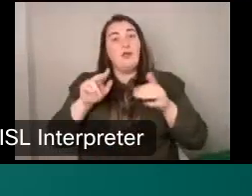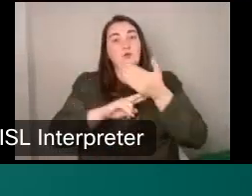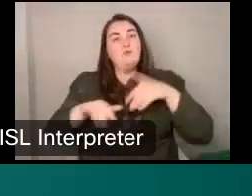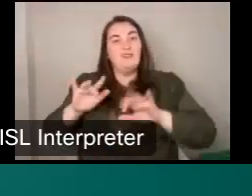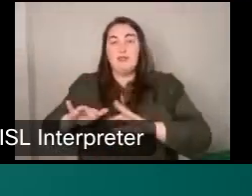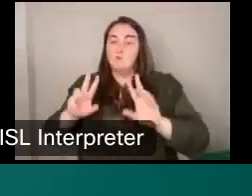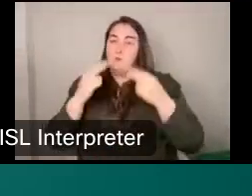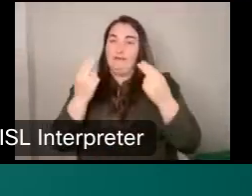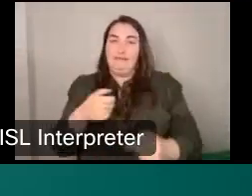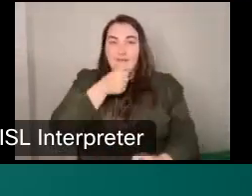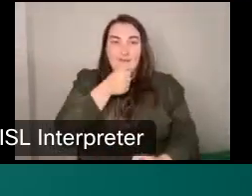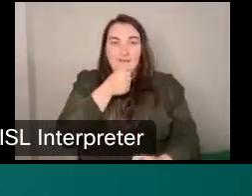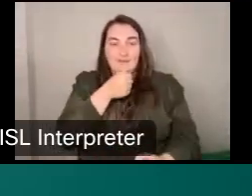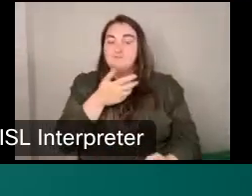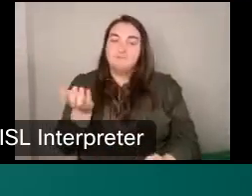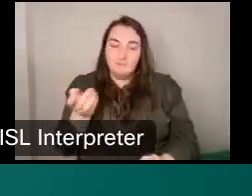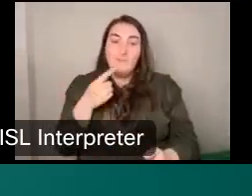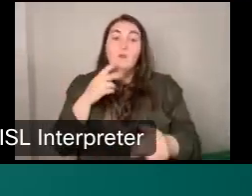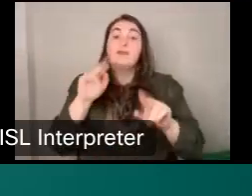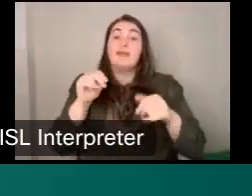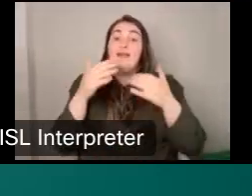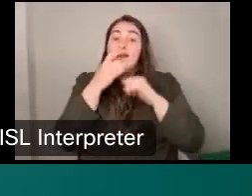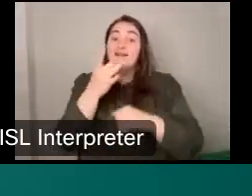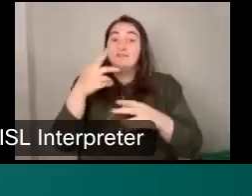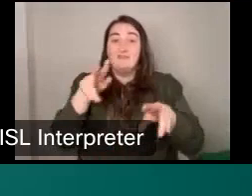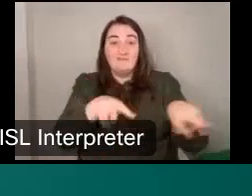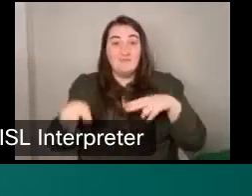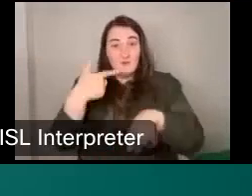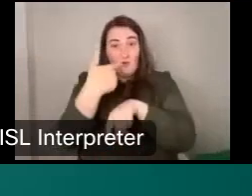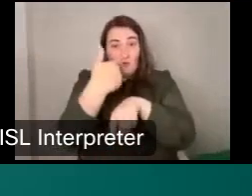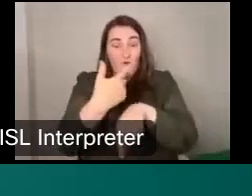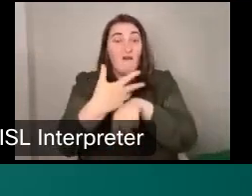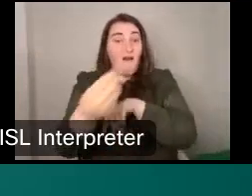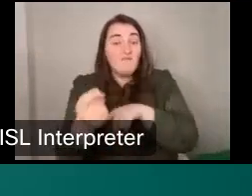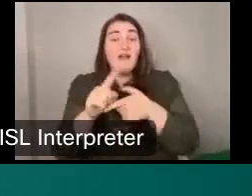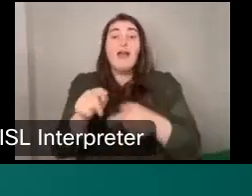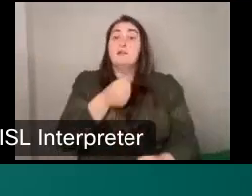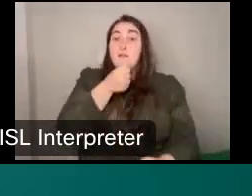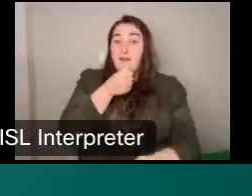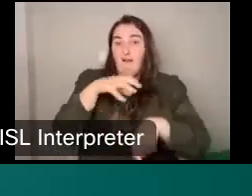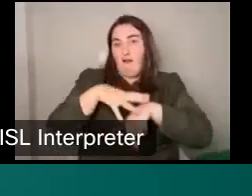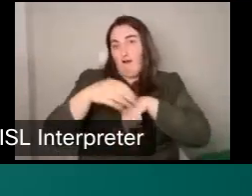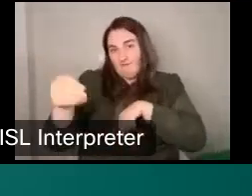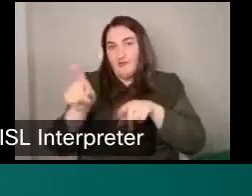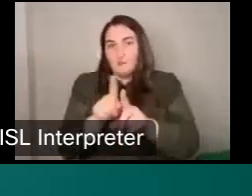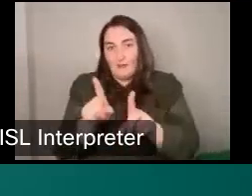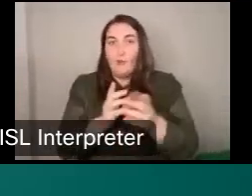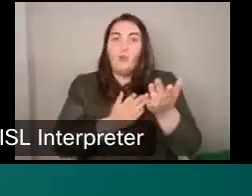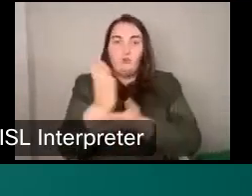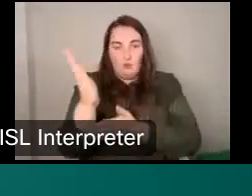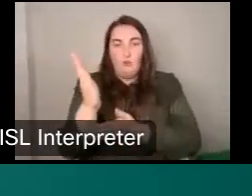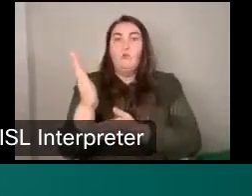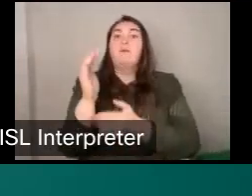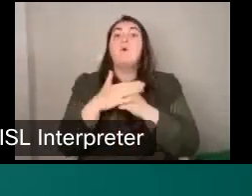is recorded, and we ask that you leave your video off, and as I say, your muted mic will remain in that status throughout the session